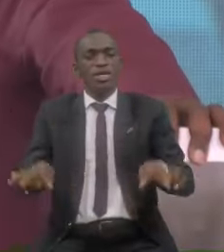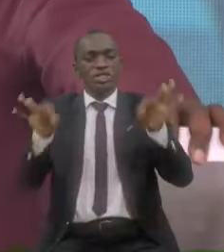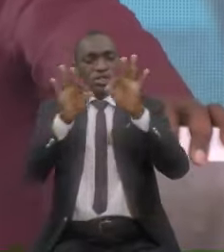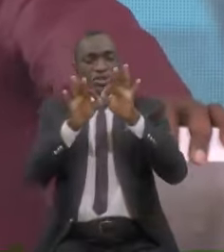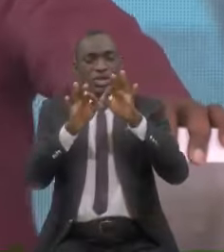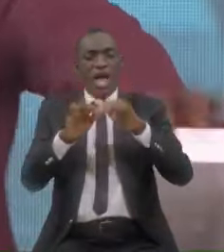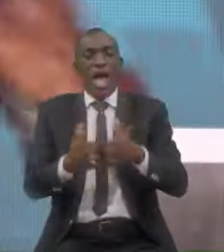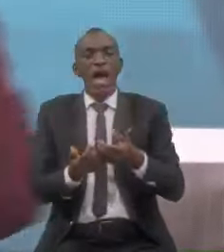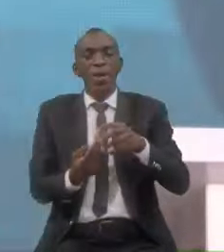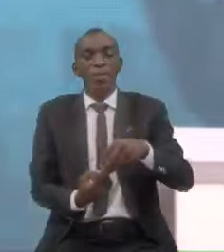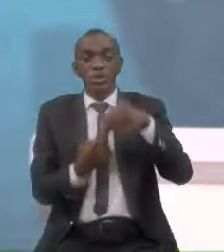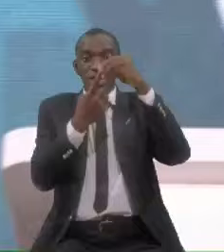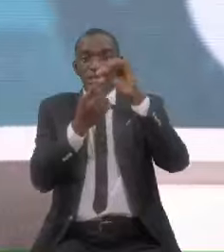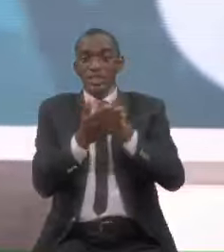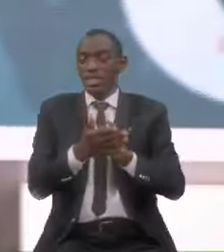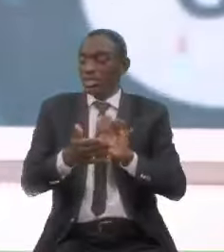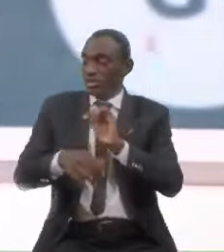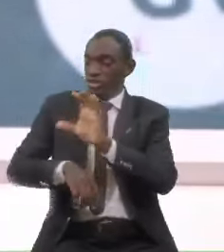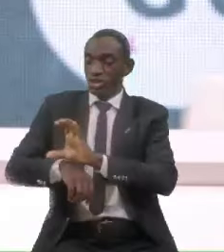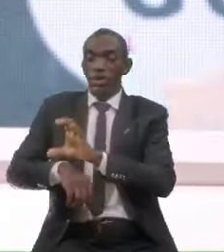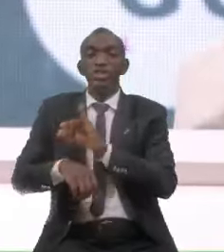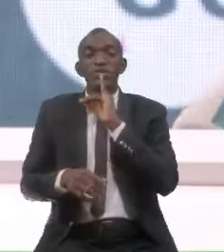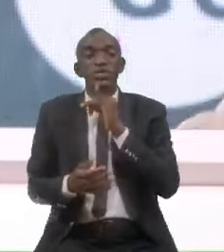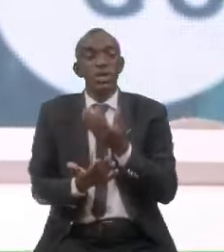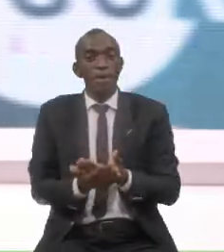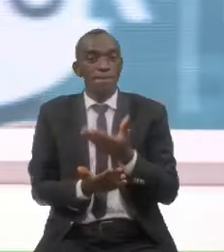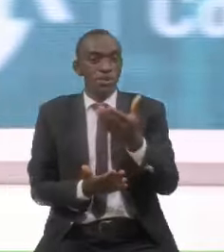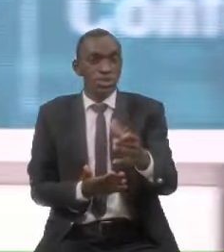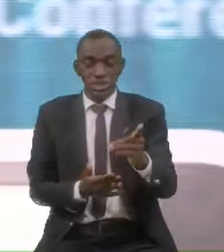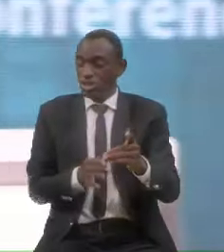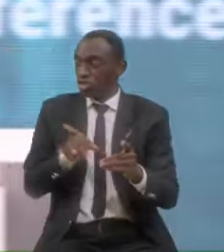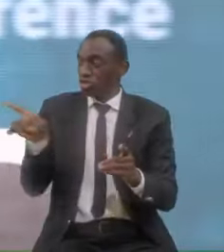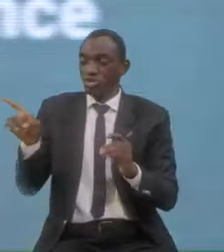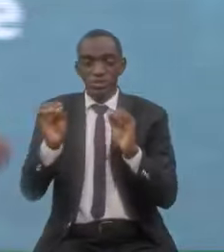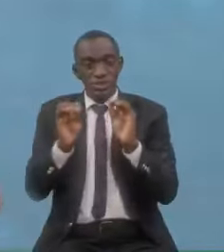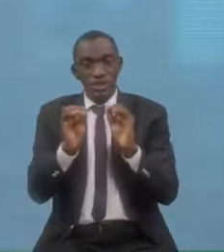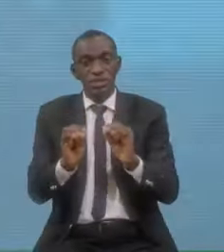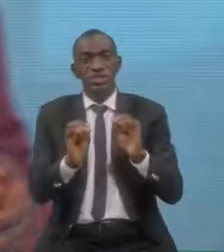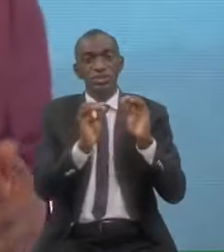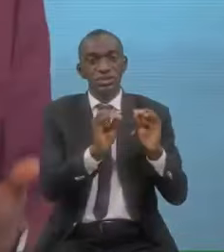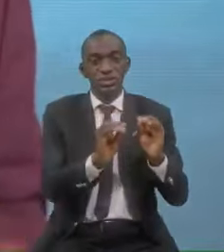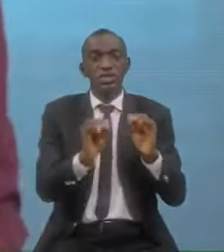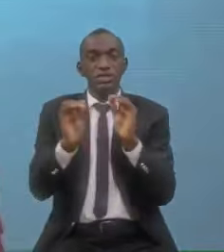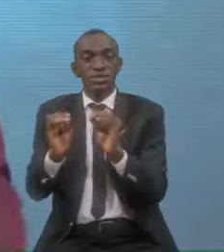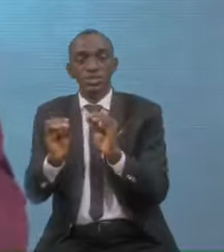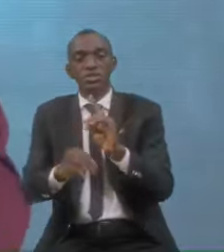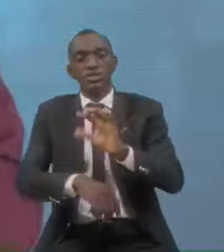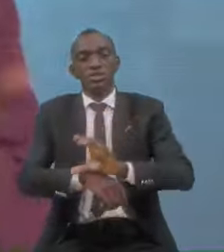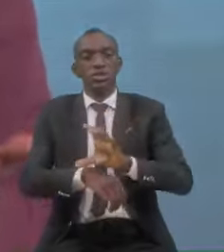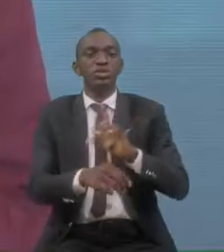purchased church, you feed them with the word of God. Now, it's the Holy